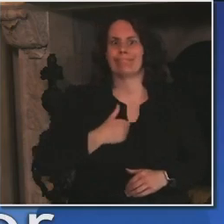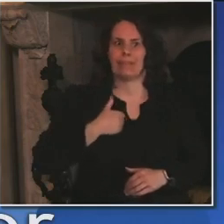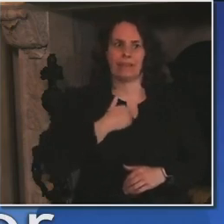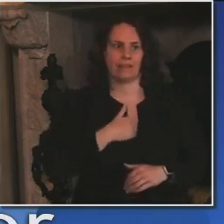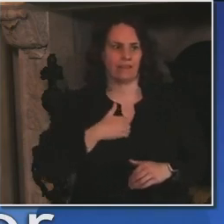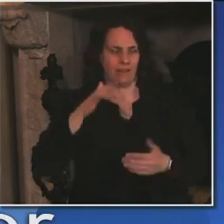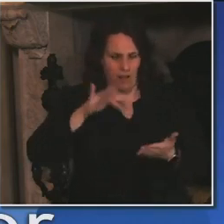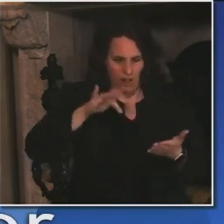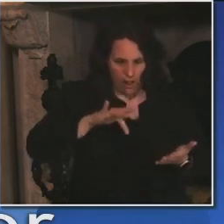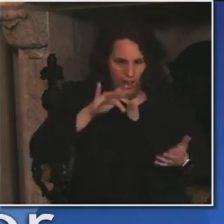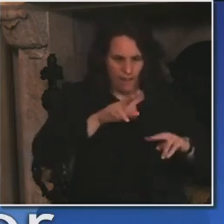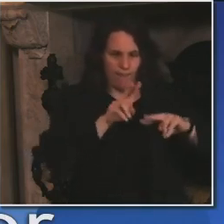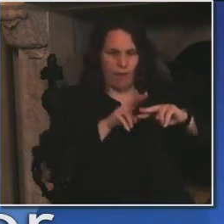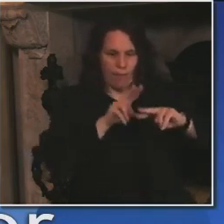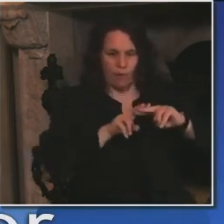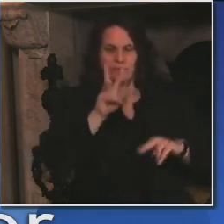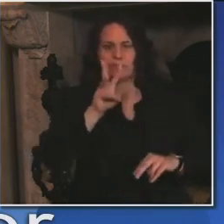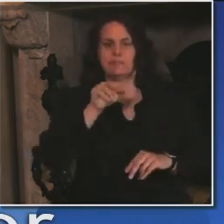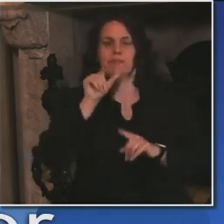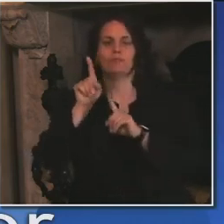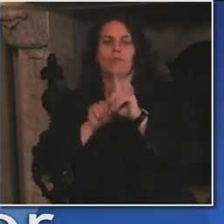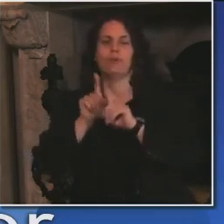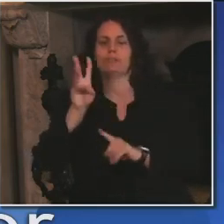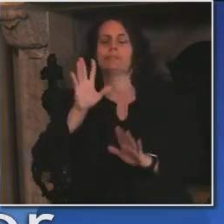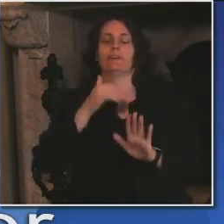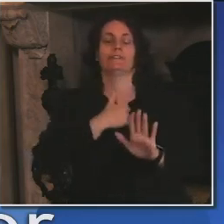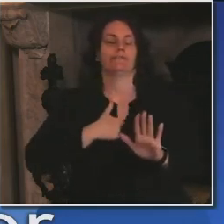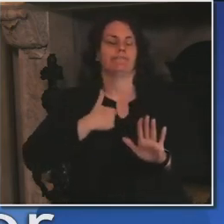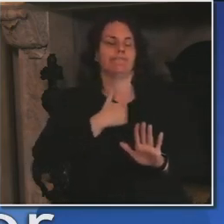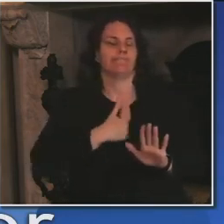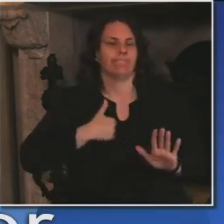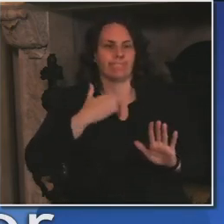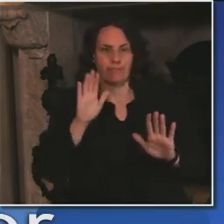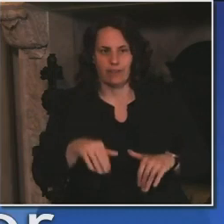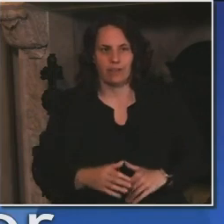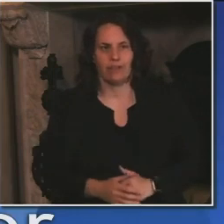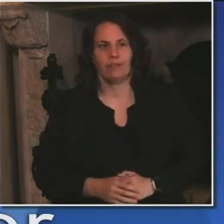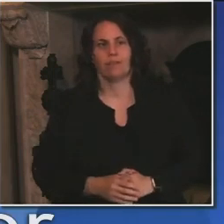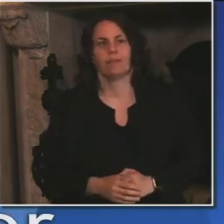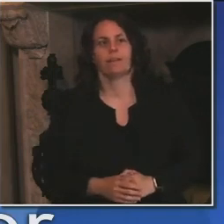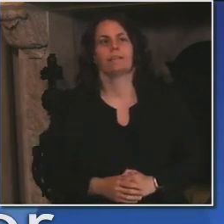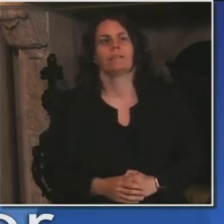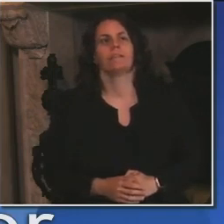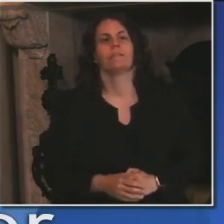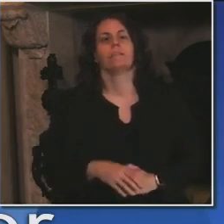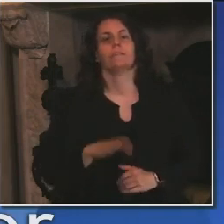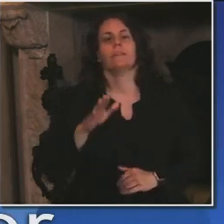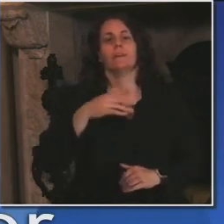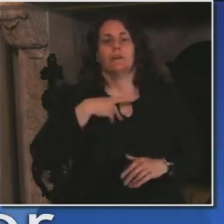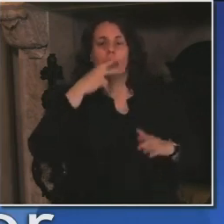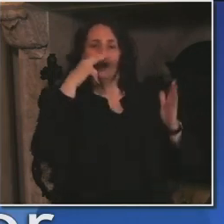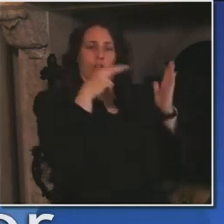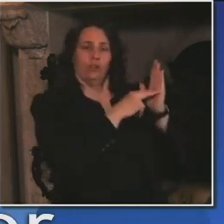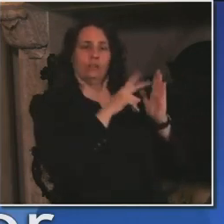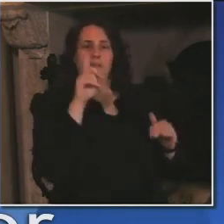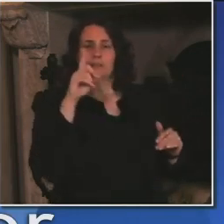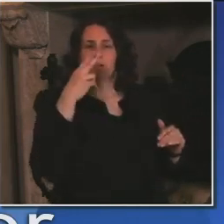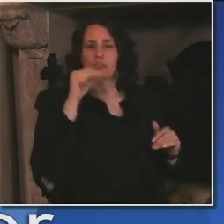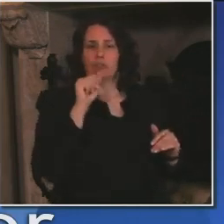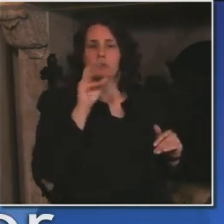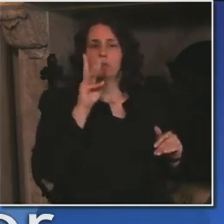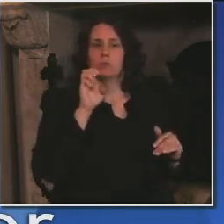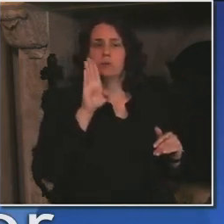six. So that won't work. So looking at that data on the DHS site, the positive percentage is